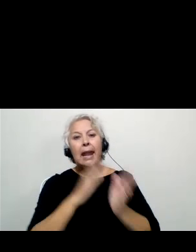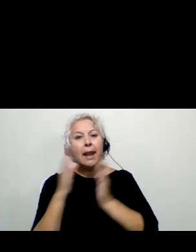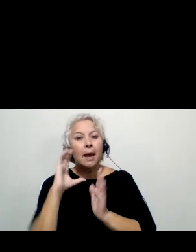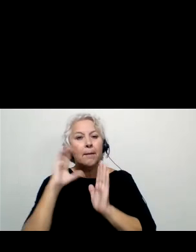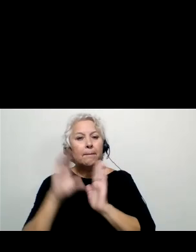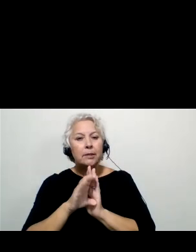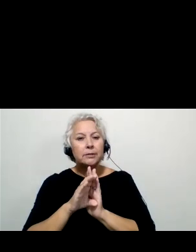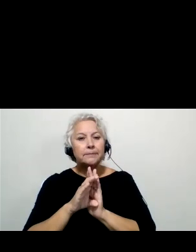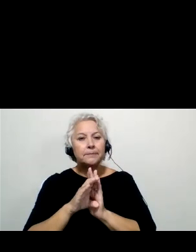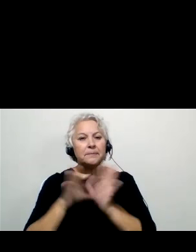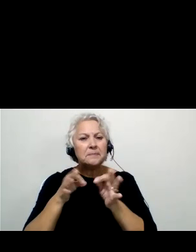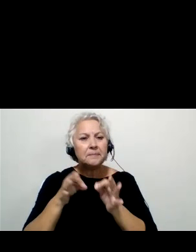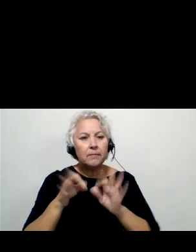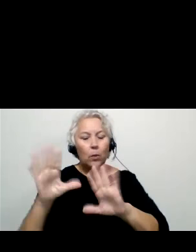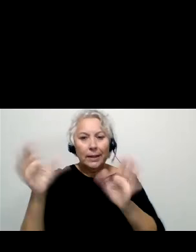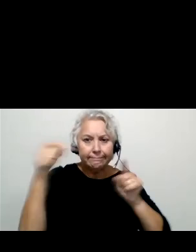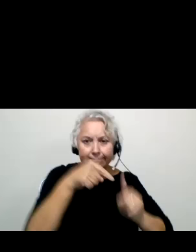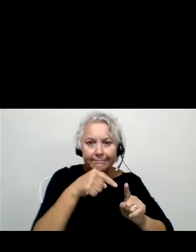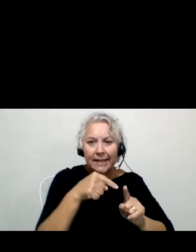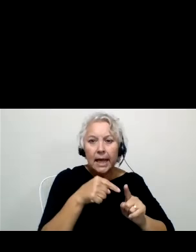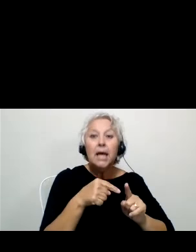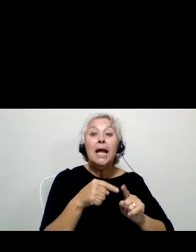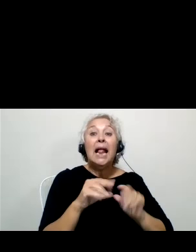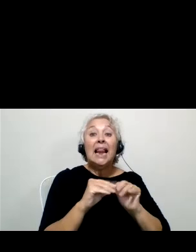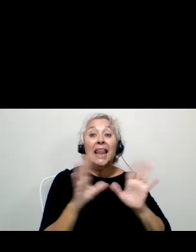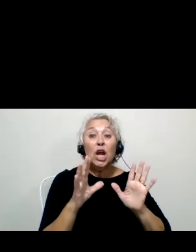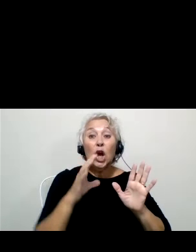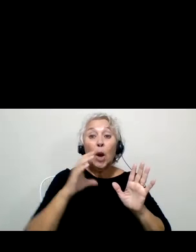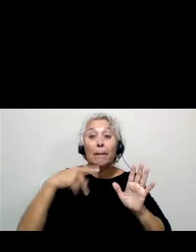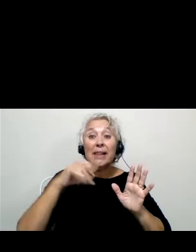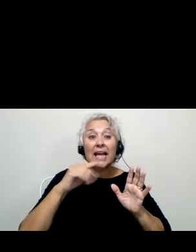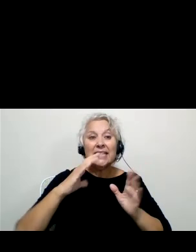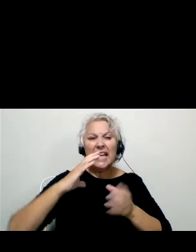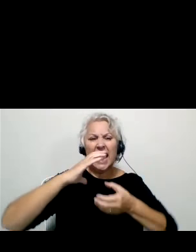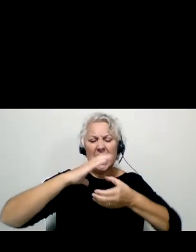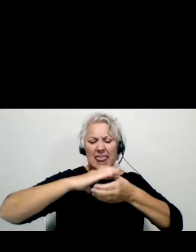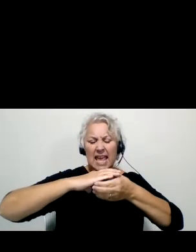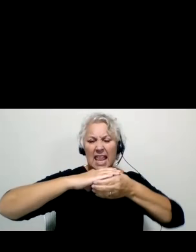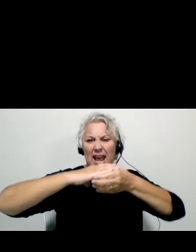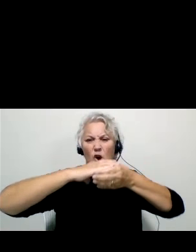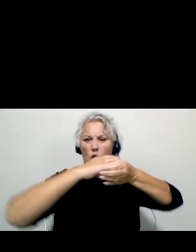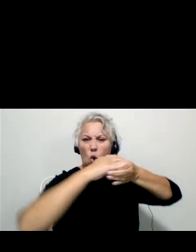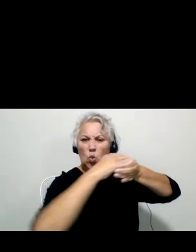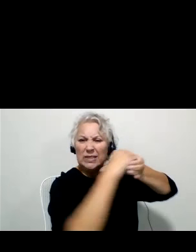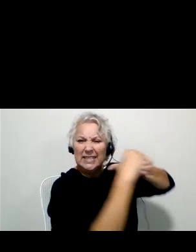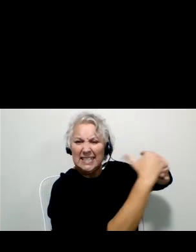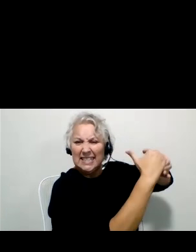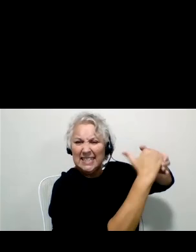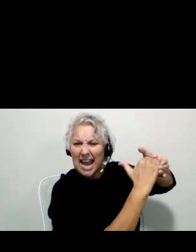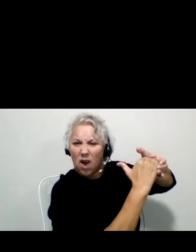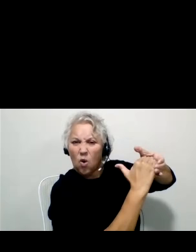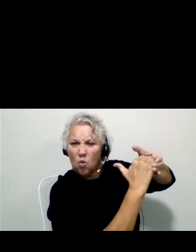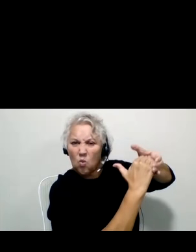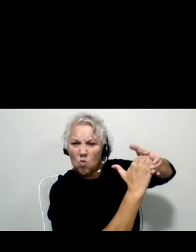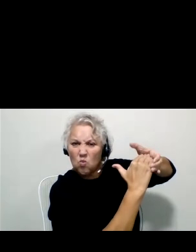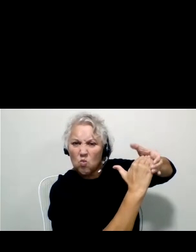okay, and so I'll describe the little spill cup. It's a clear plastic cup with a lid that kind of pushes down inside of it. And so obviously